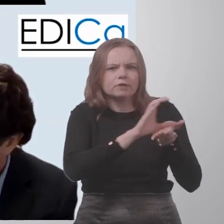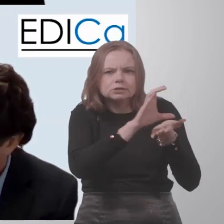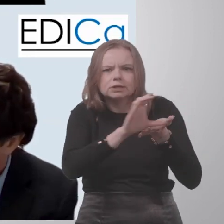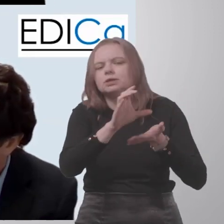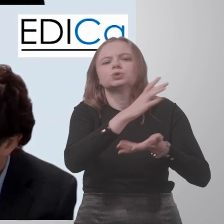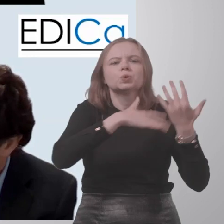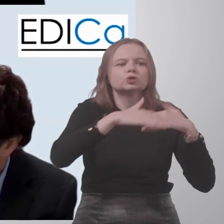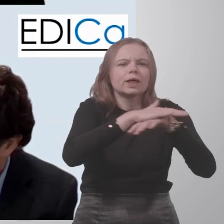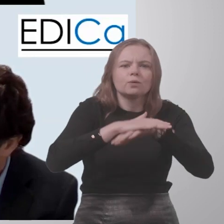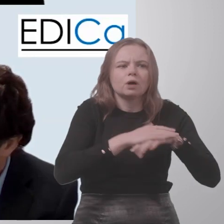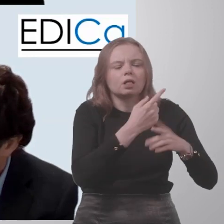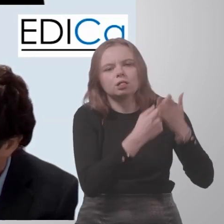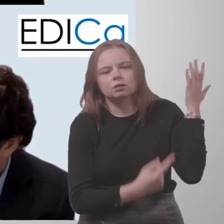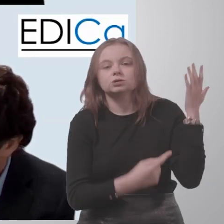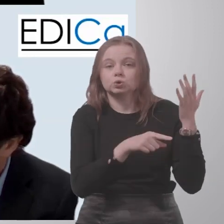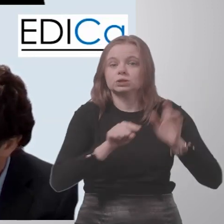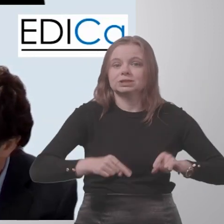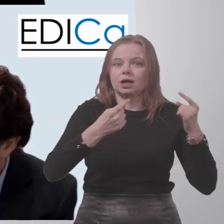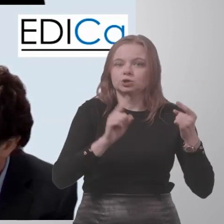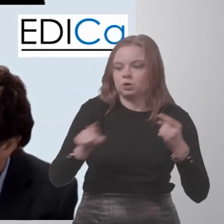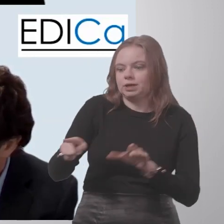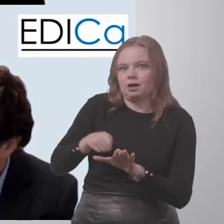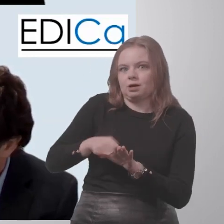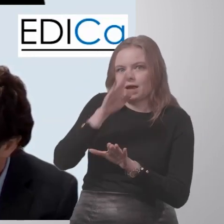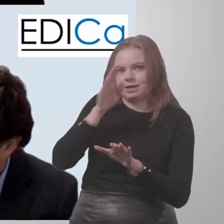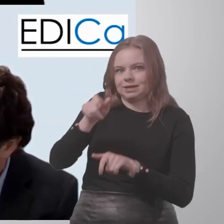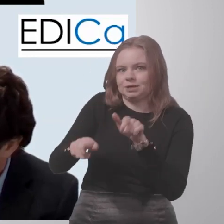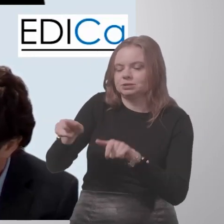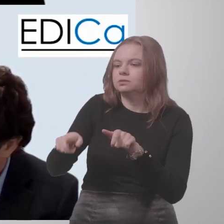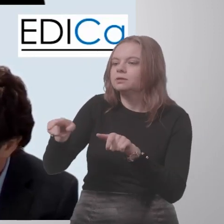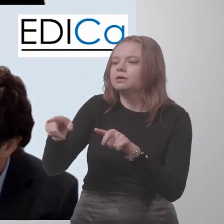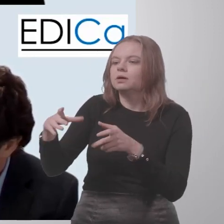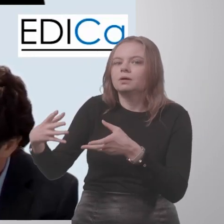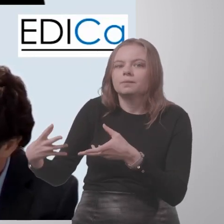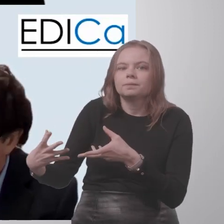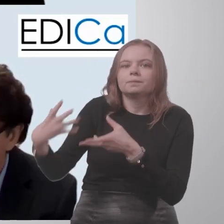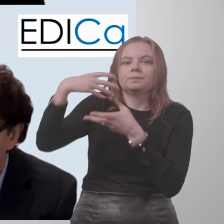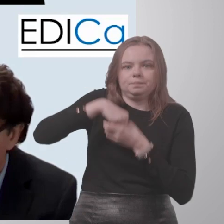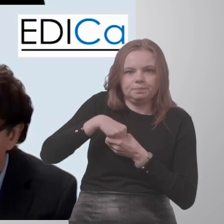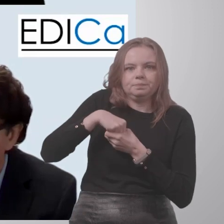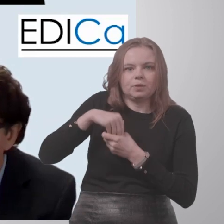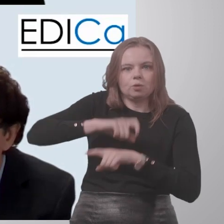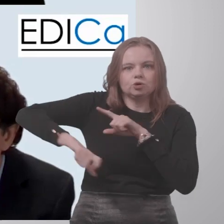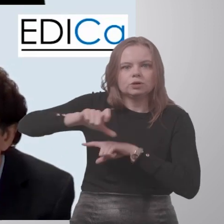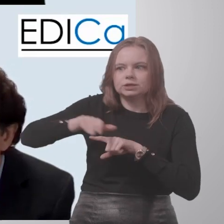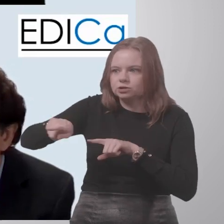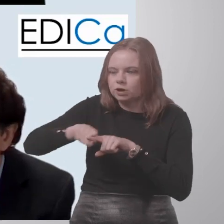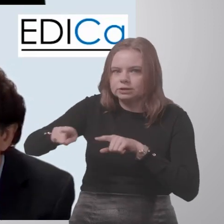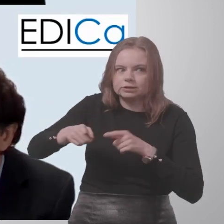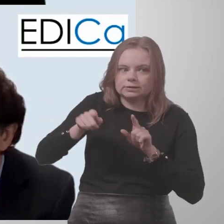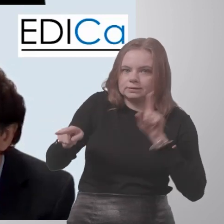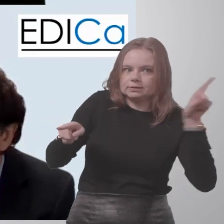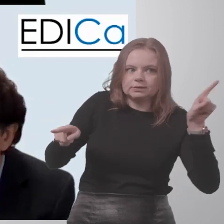younger academics as they enter our community with those opportunities and privileges. But I think there's huge opportunities